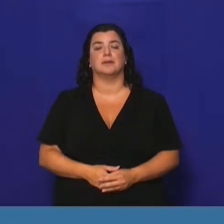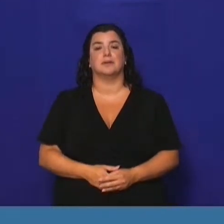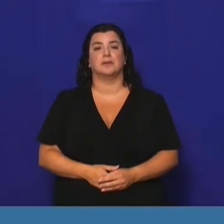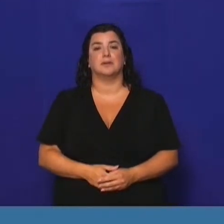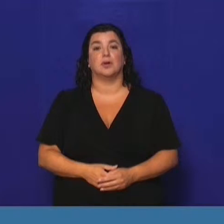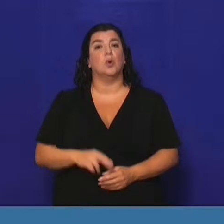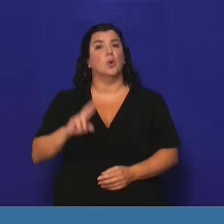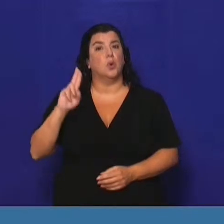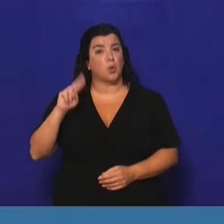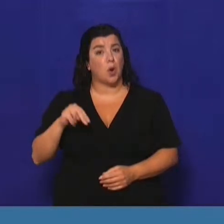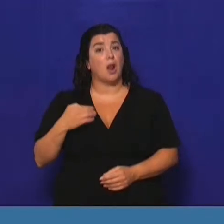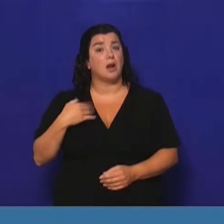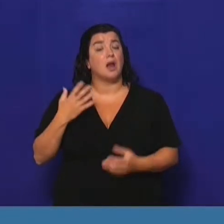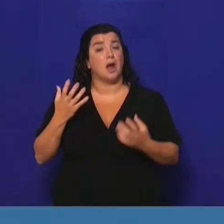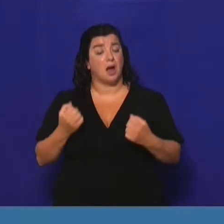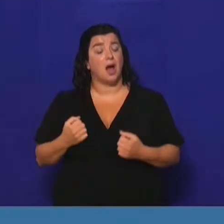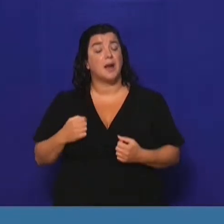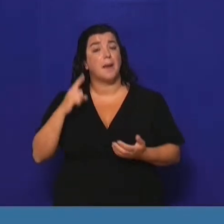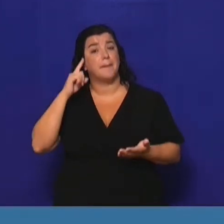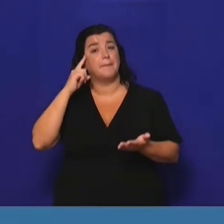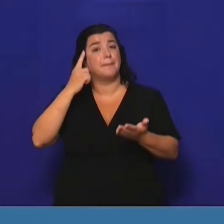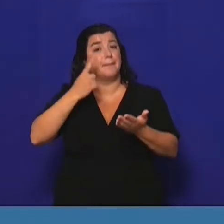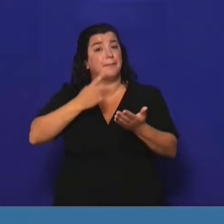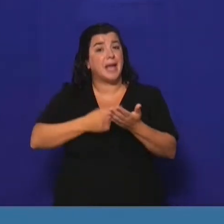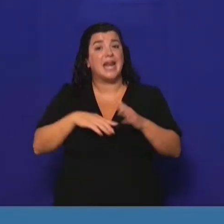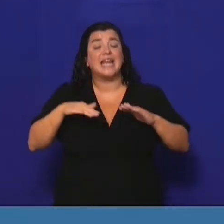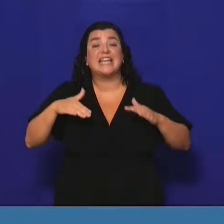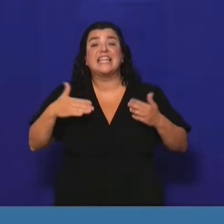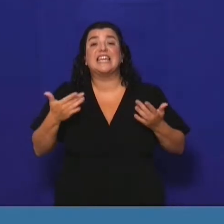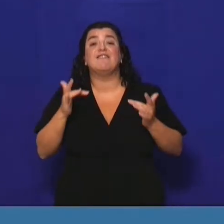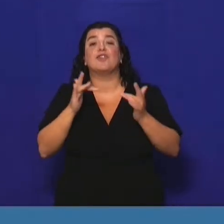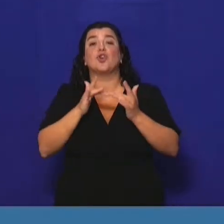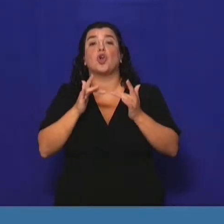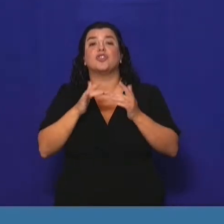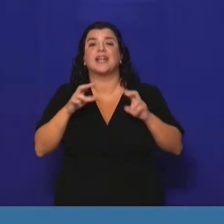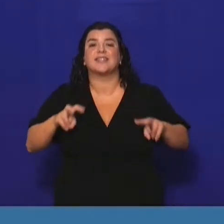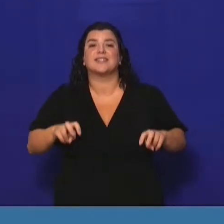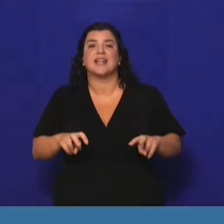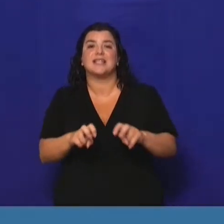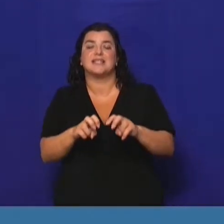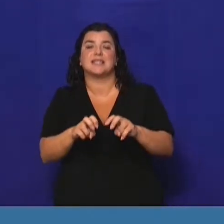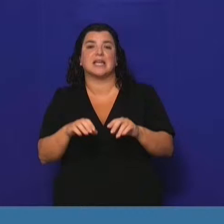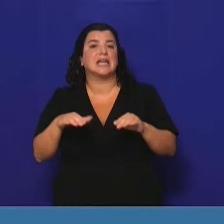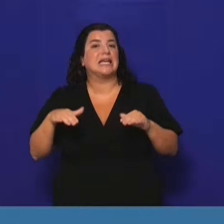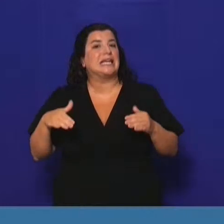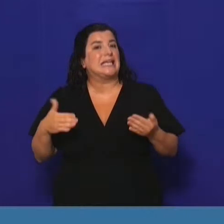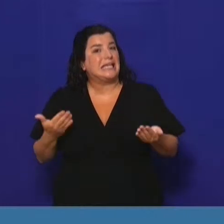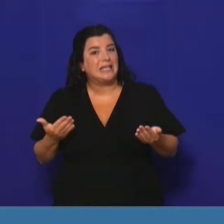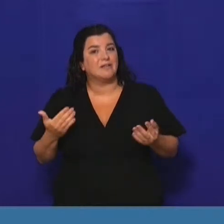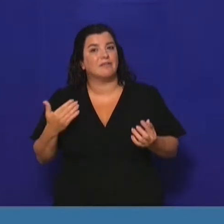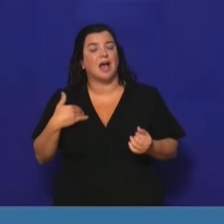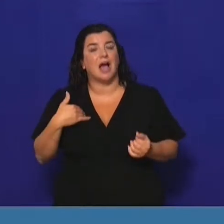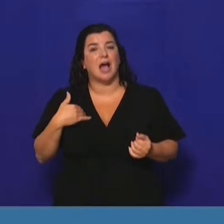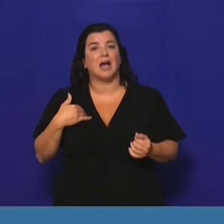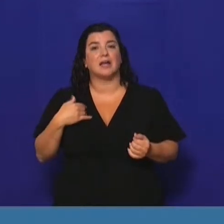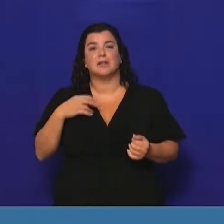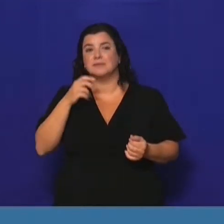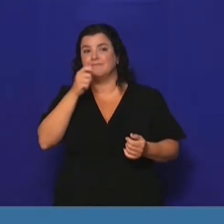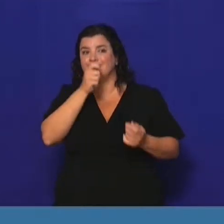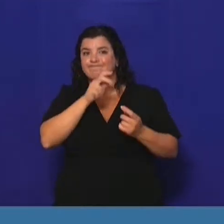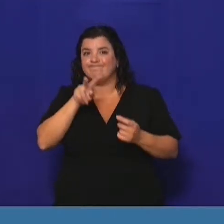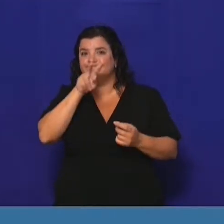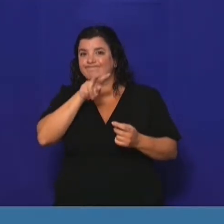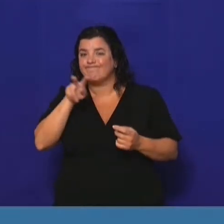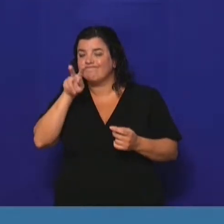nistgħu wkoll nagħmlu l-contact tracing ta' jekk jinqala xi każ ta' kif aħna nkun nistgħu nassessjaw kull